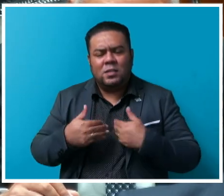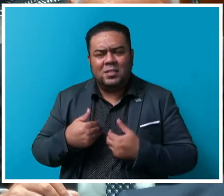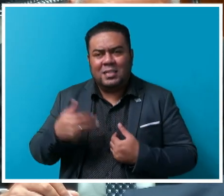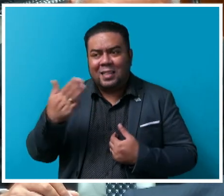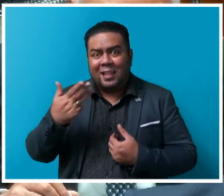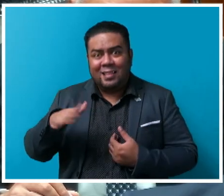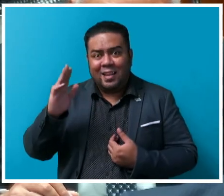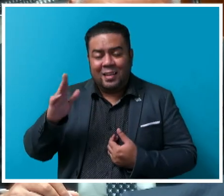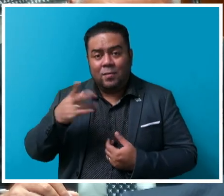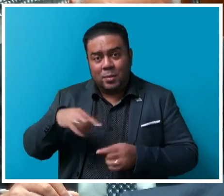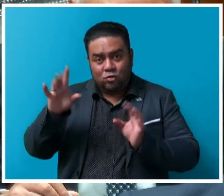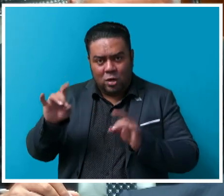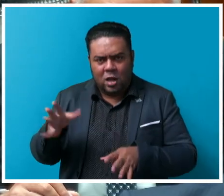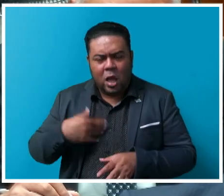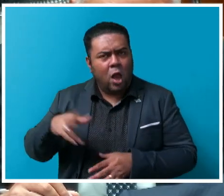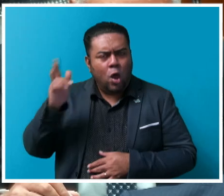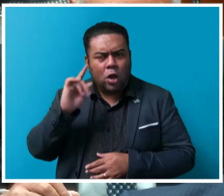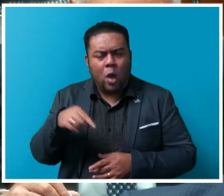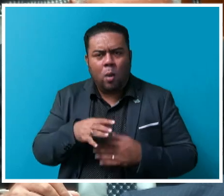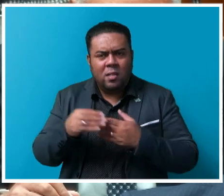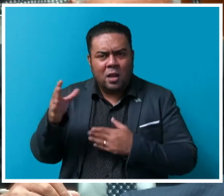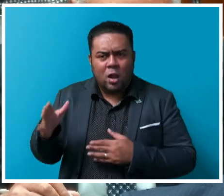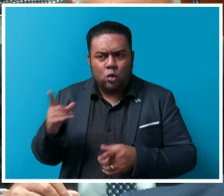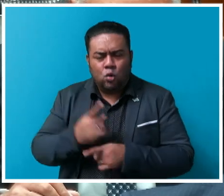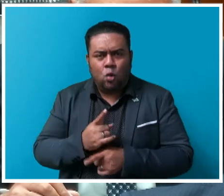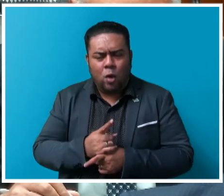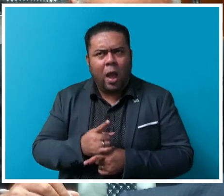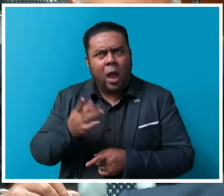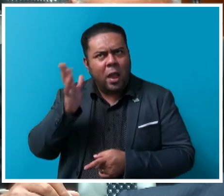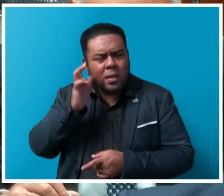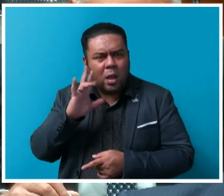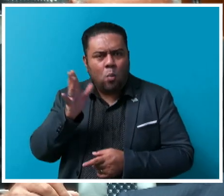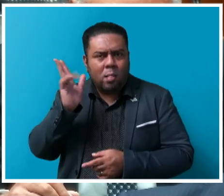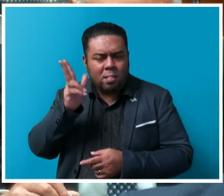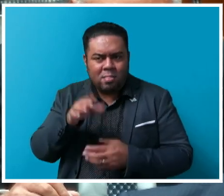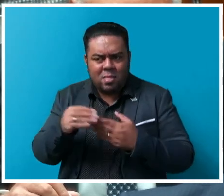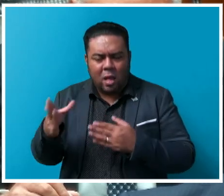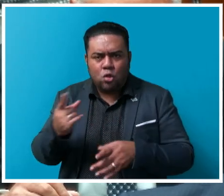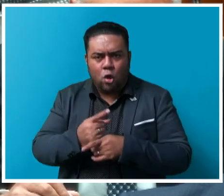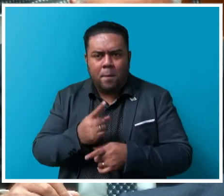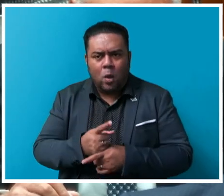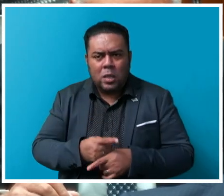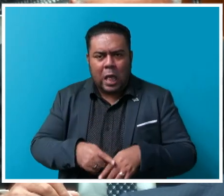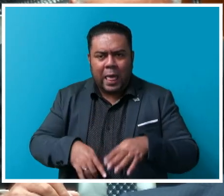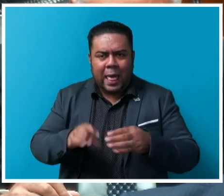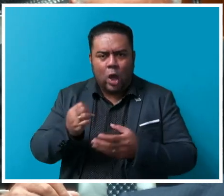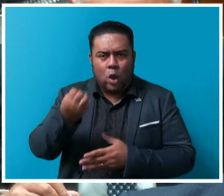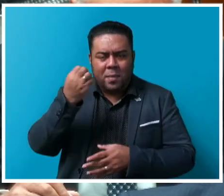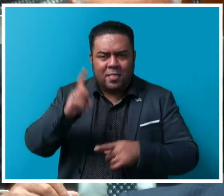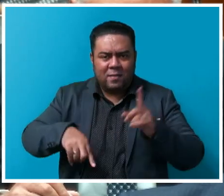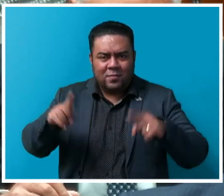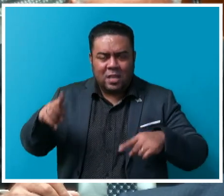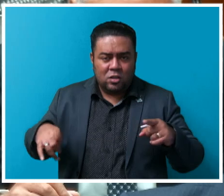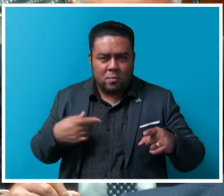Australia, I heard our leaders talk about economic diversification. Over the past 2 years, we have made